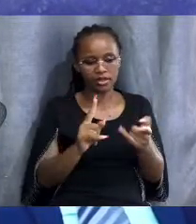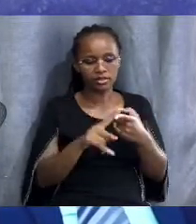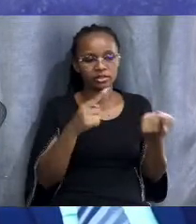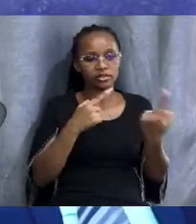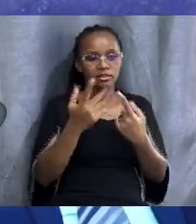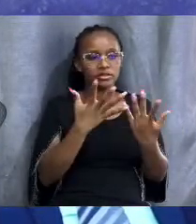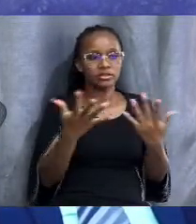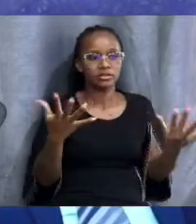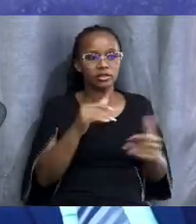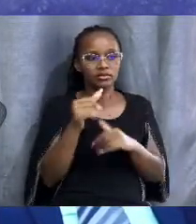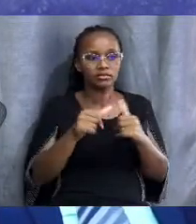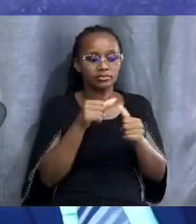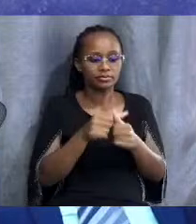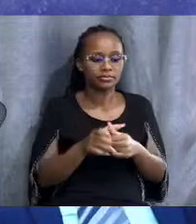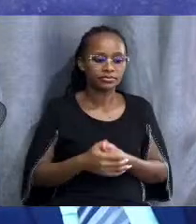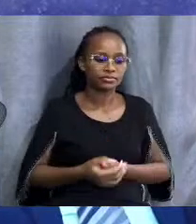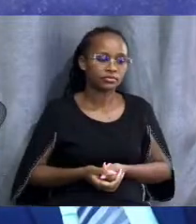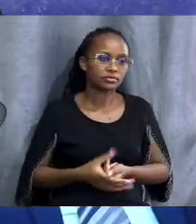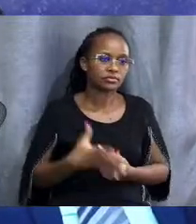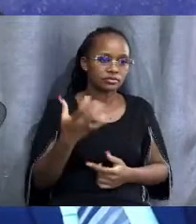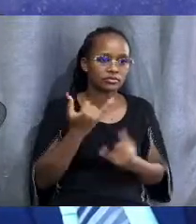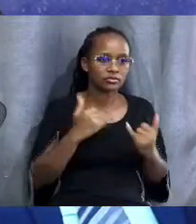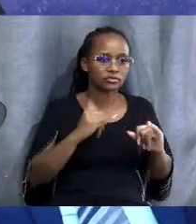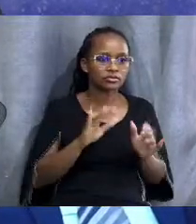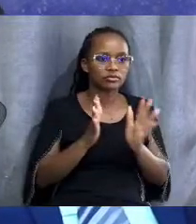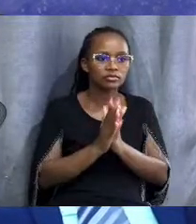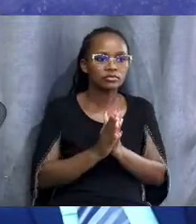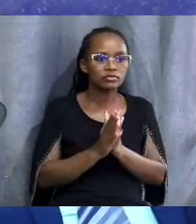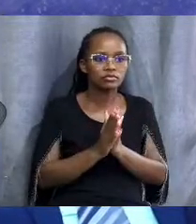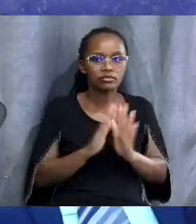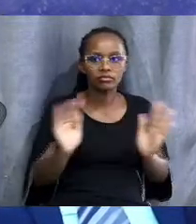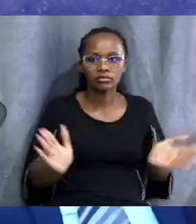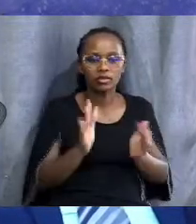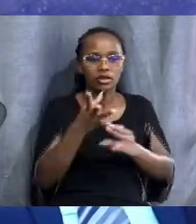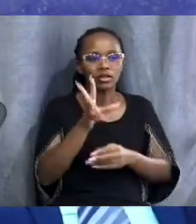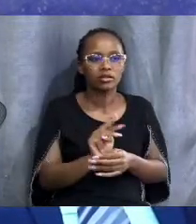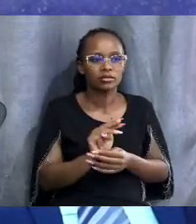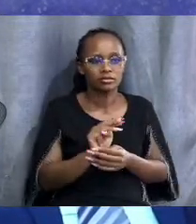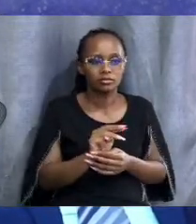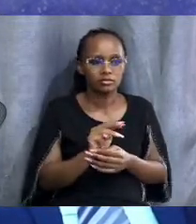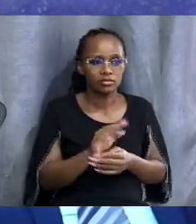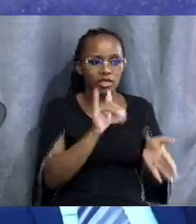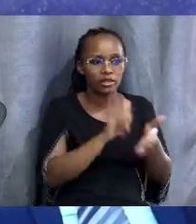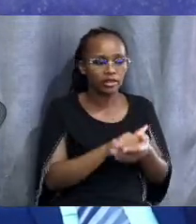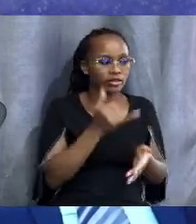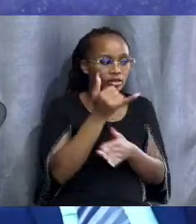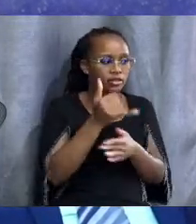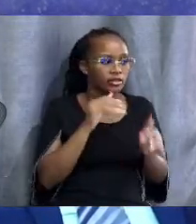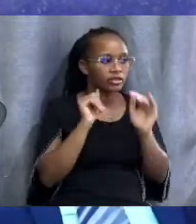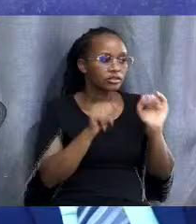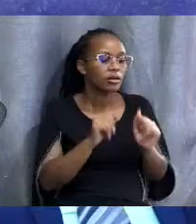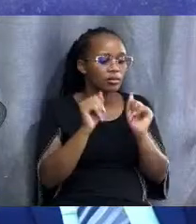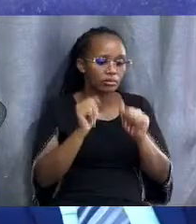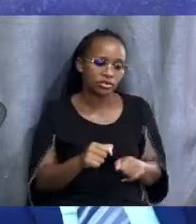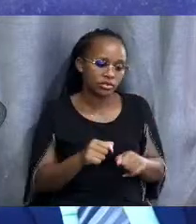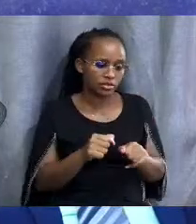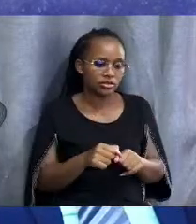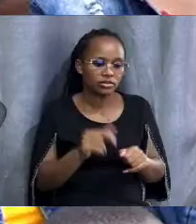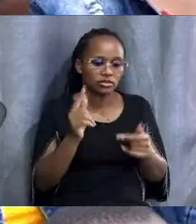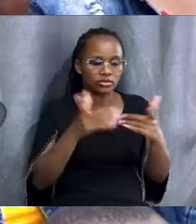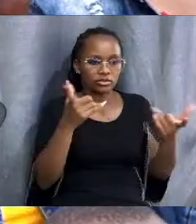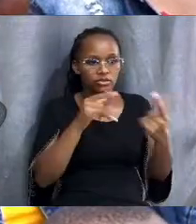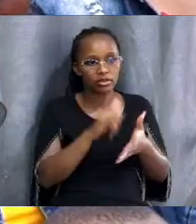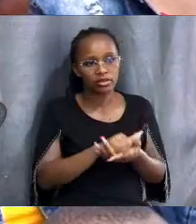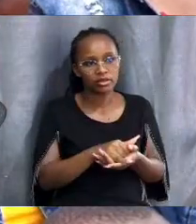address some of these issues, and he was trying to encourage them that it is possible to